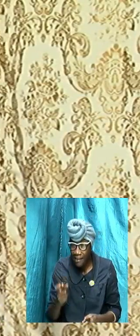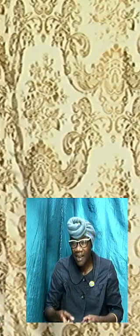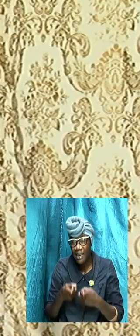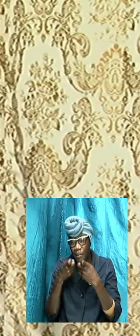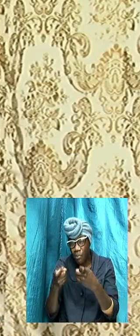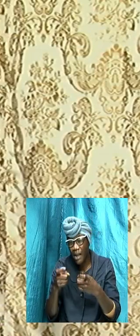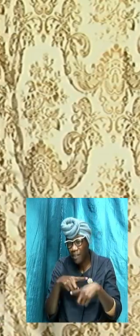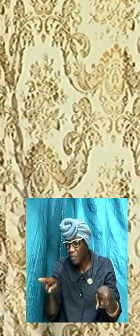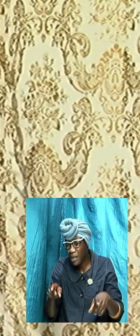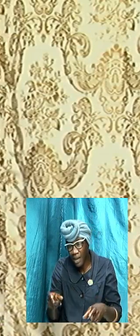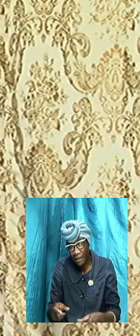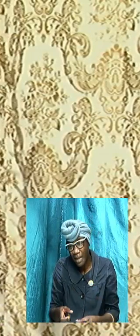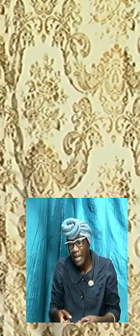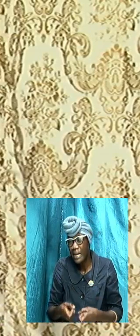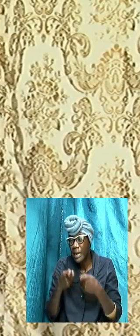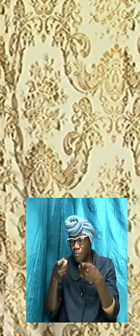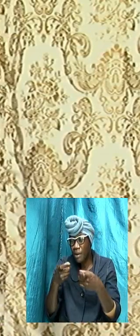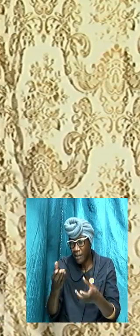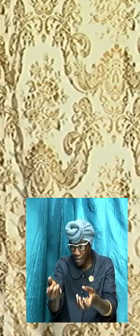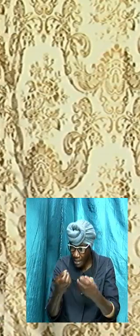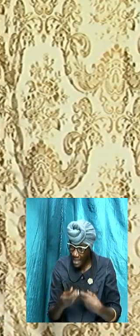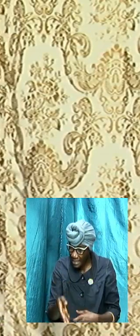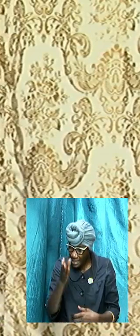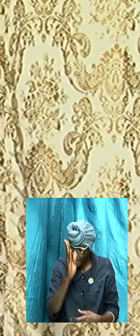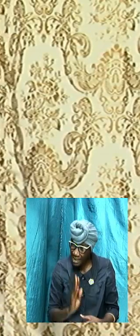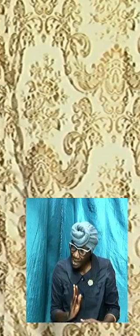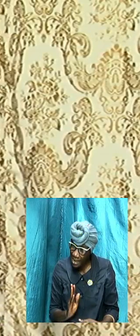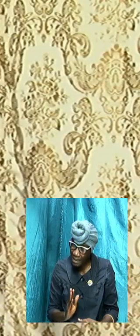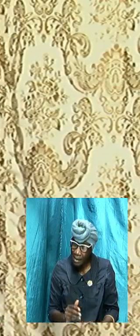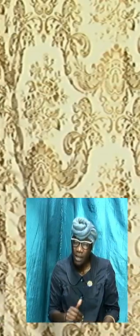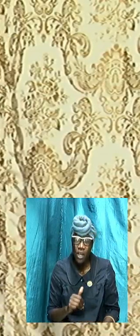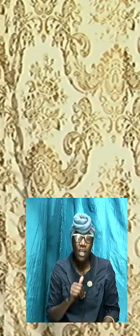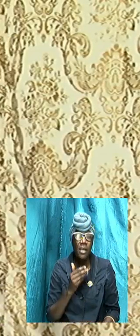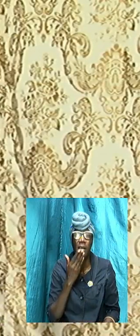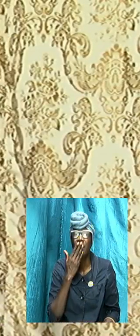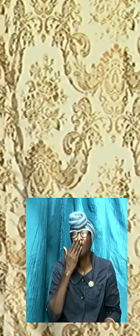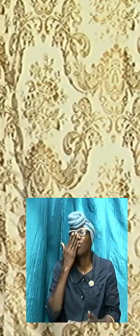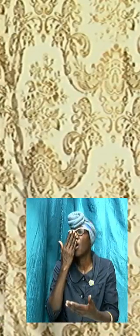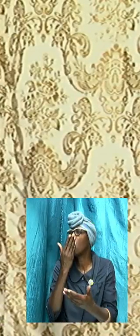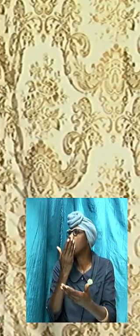because that prize that you're going to get in God is an